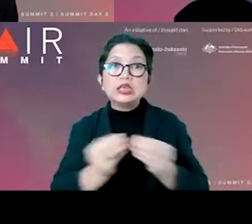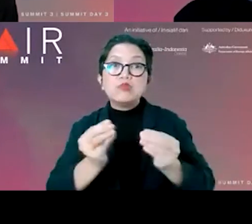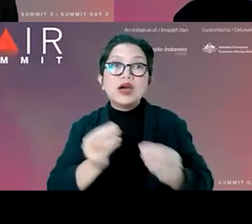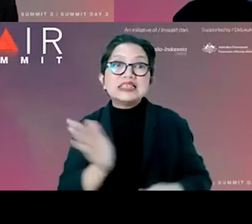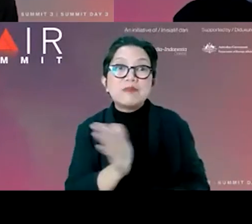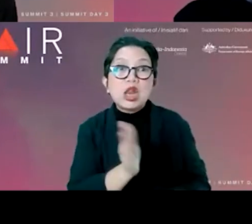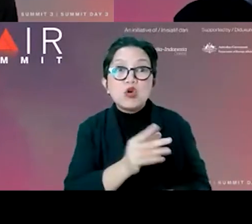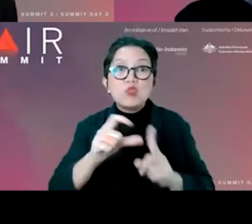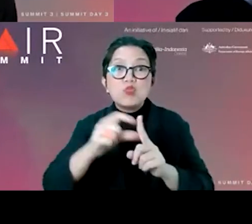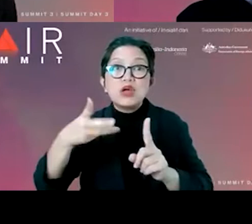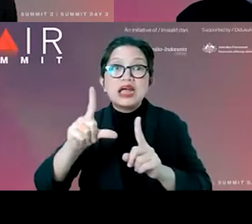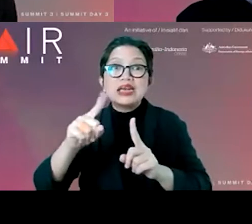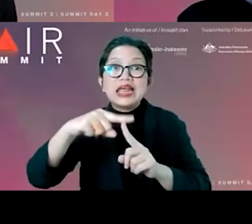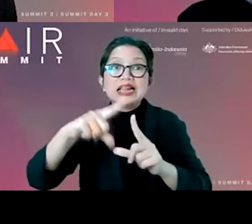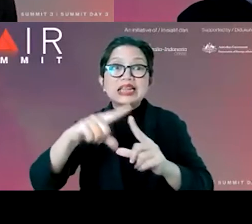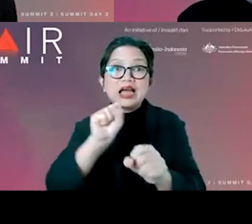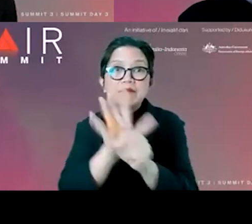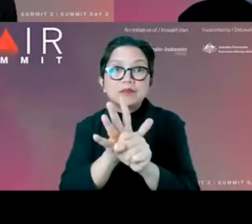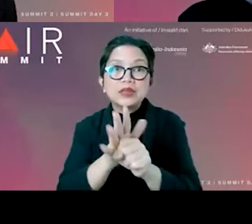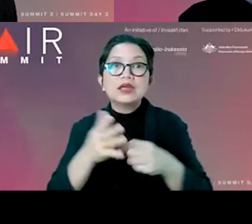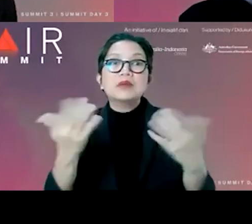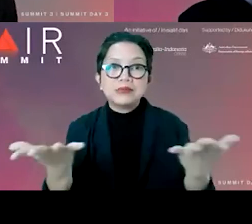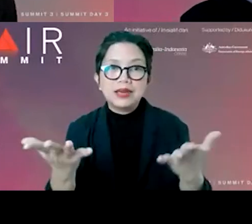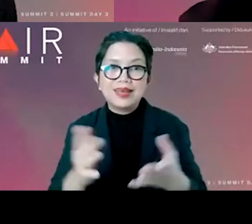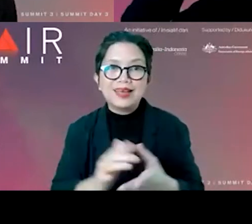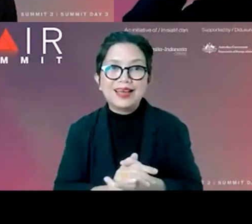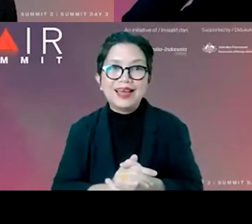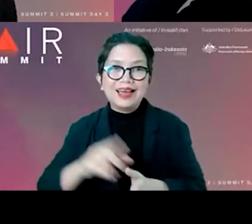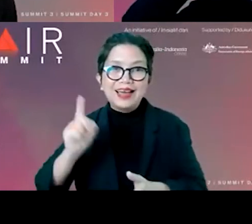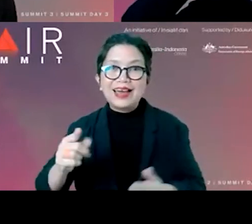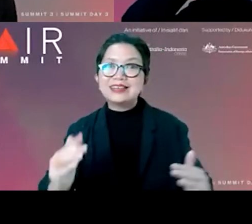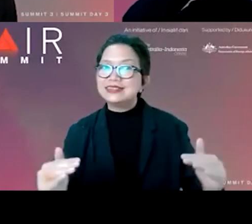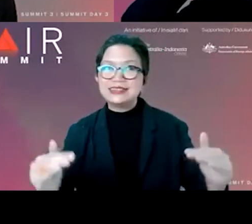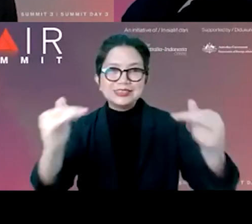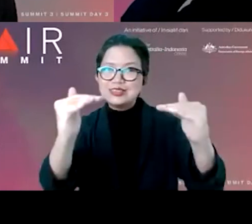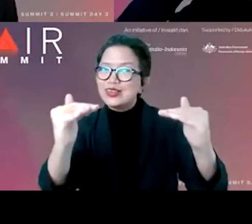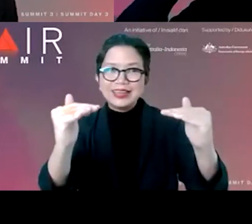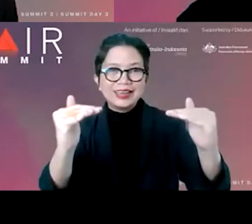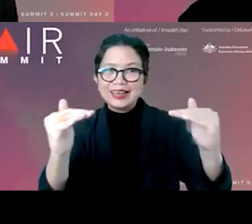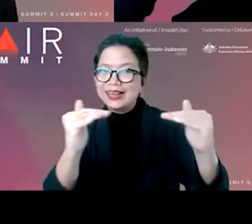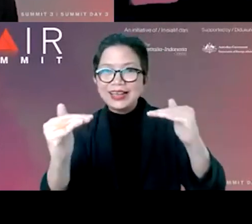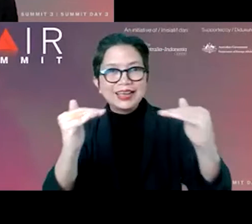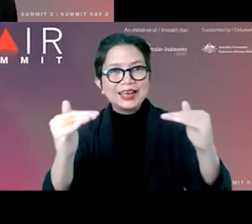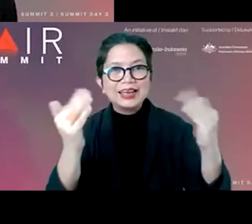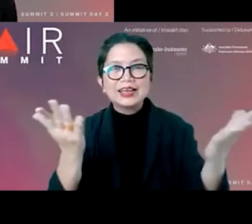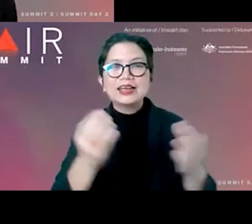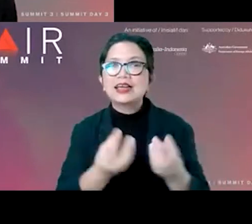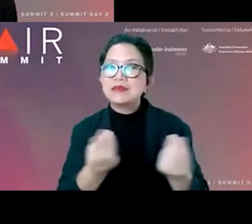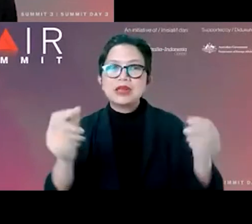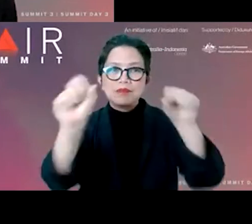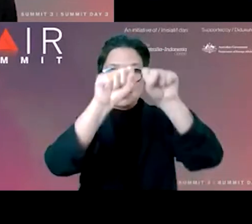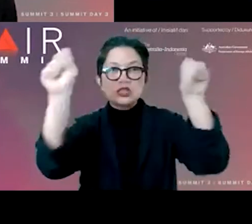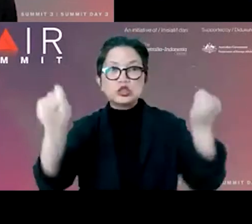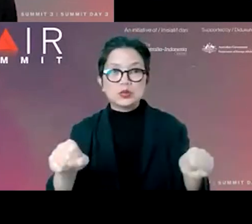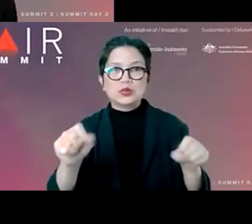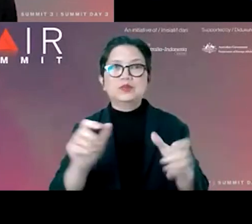So you would need to adjust some parameters and possibly some of the modeling as well. So in the current model that we're using,